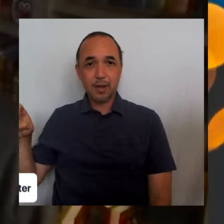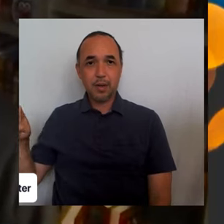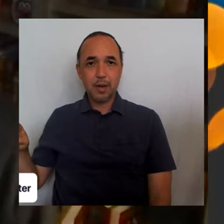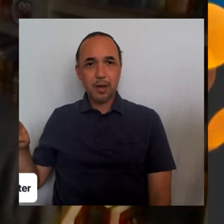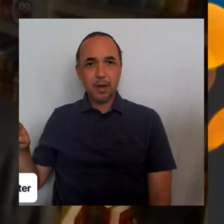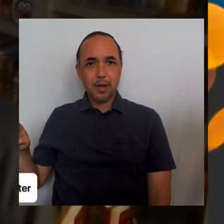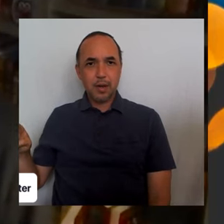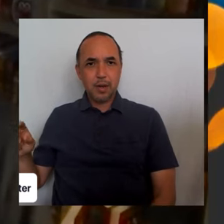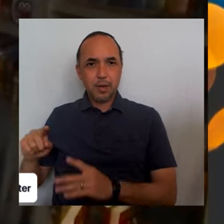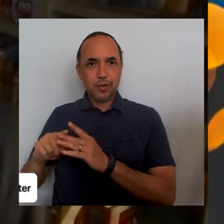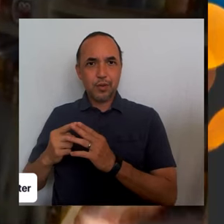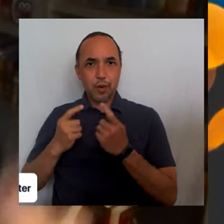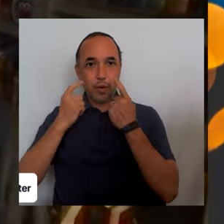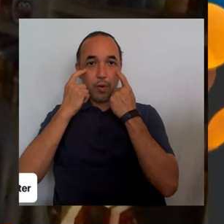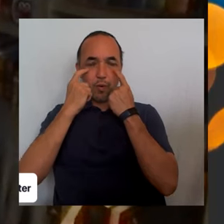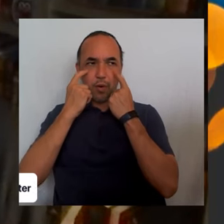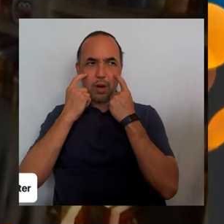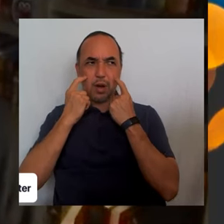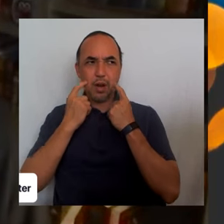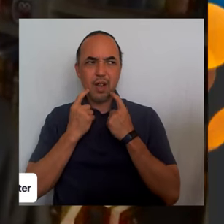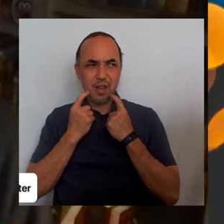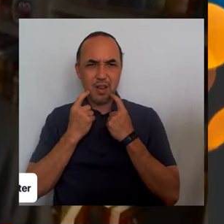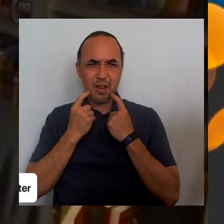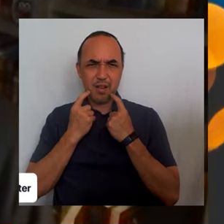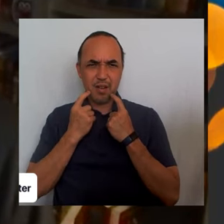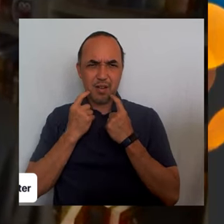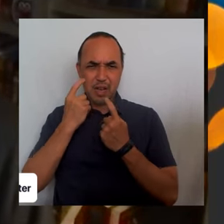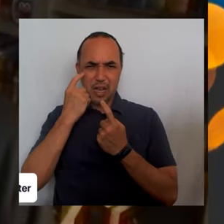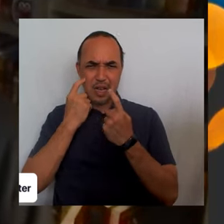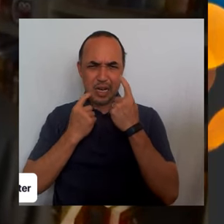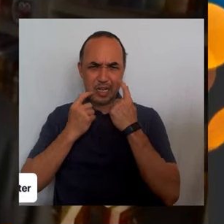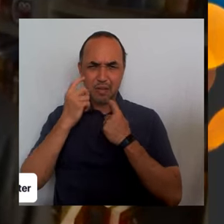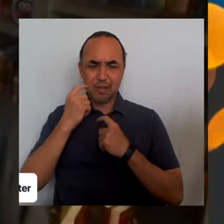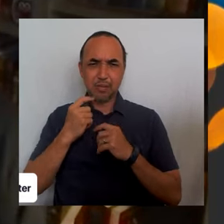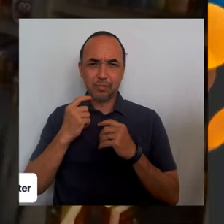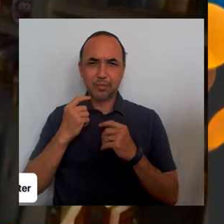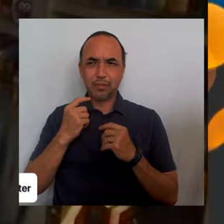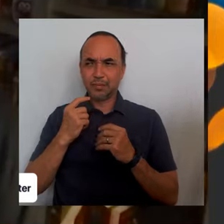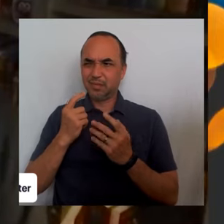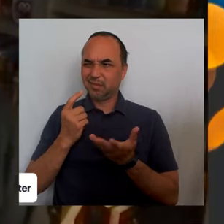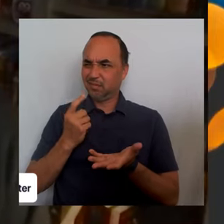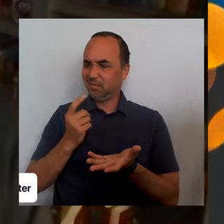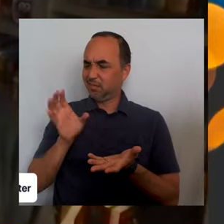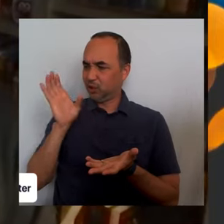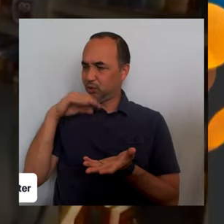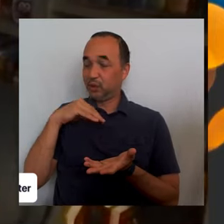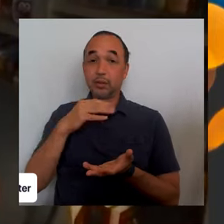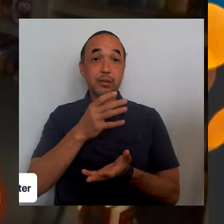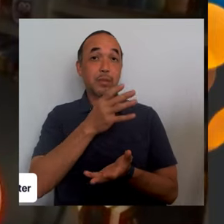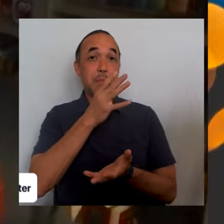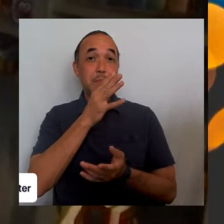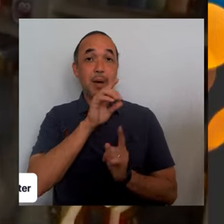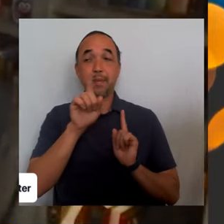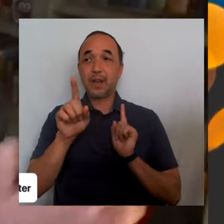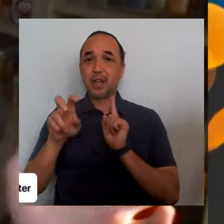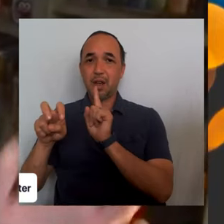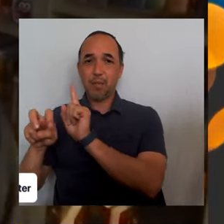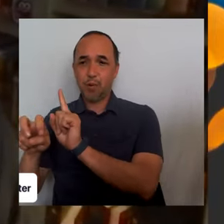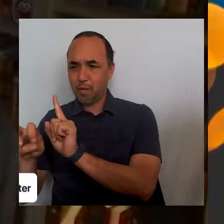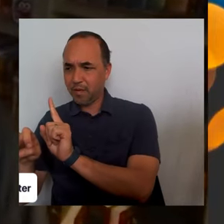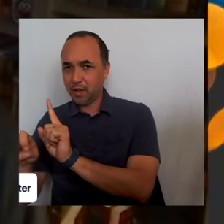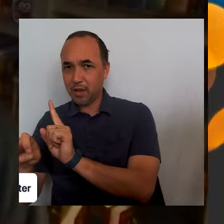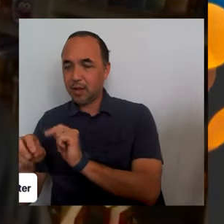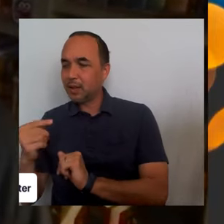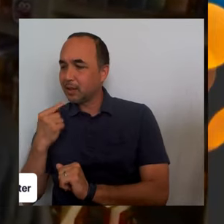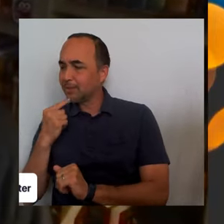started crying. I was like, that's weird. What's, And then her mom came over, and I remember her mom's exact words. She said to her, she said,